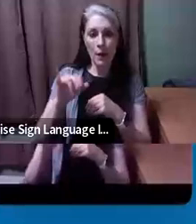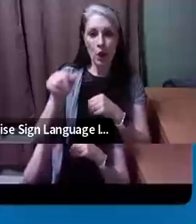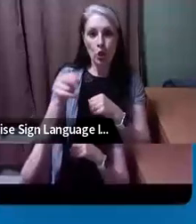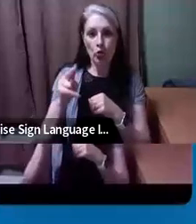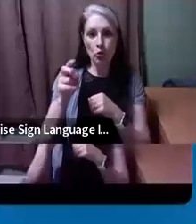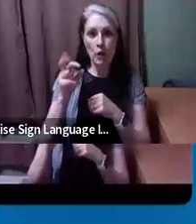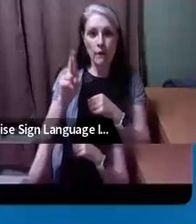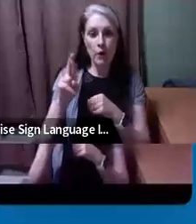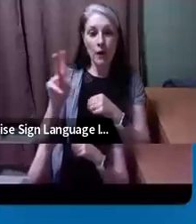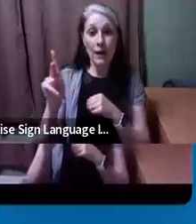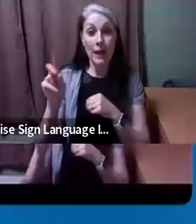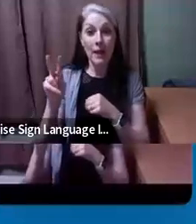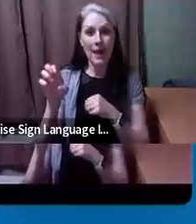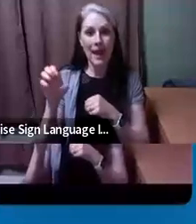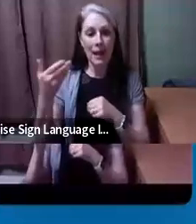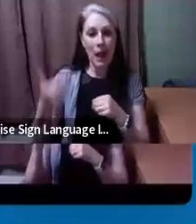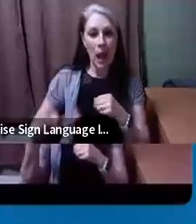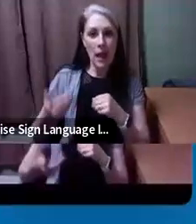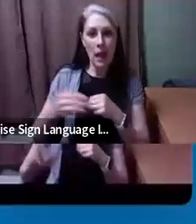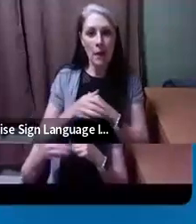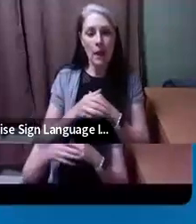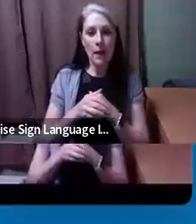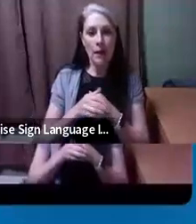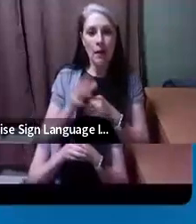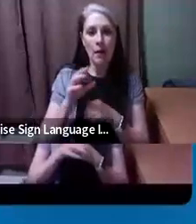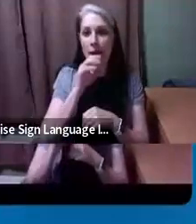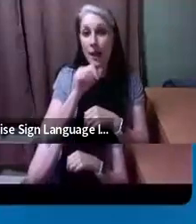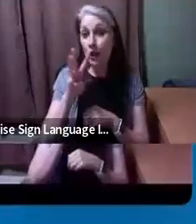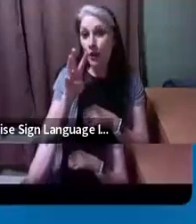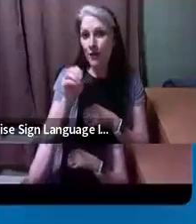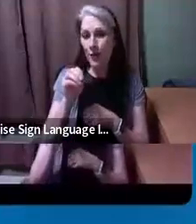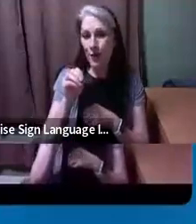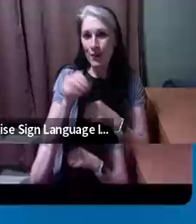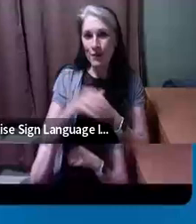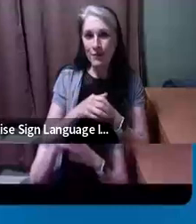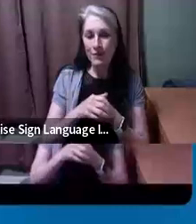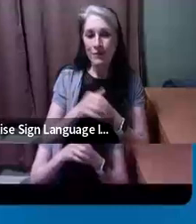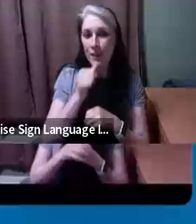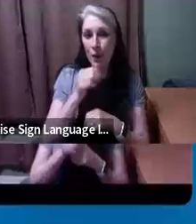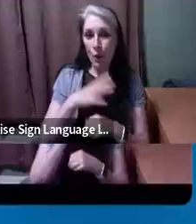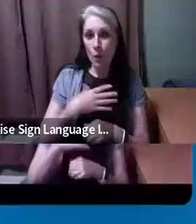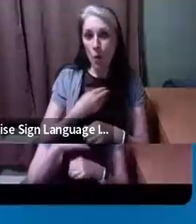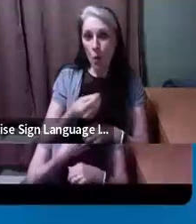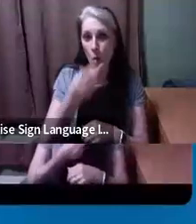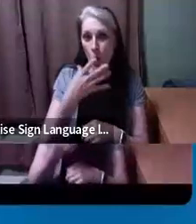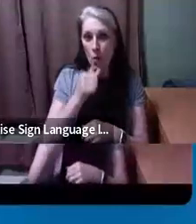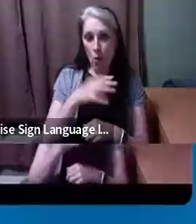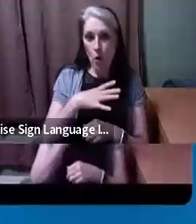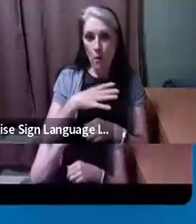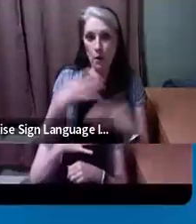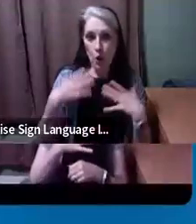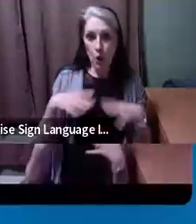Kane, and I am a 40-year-old cis female white woman